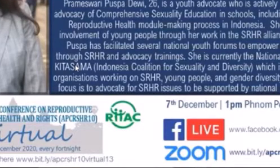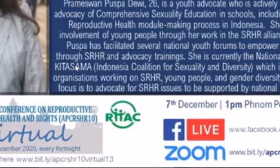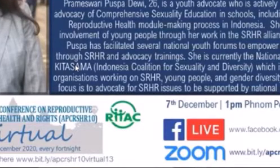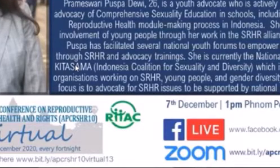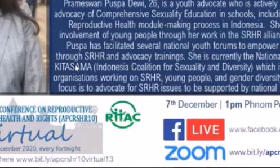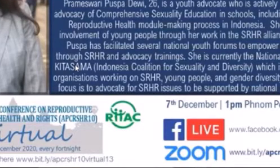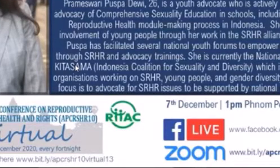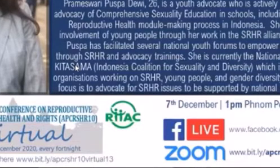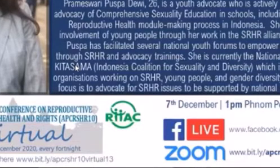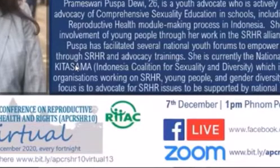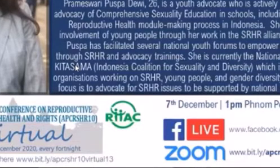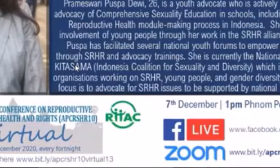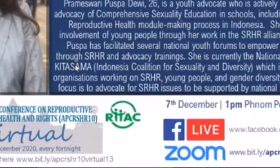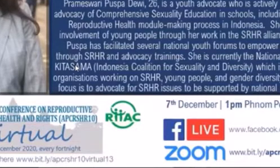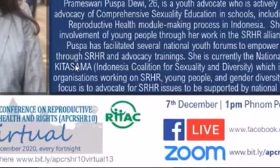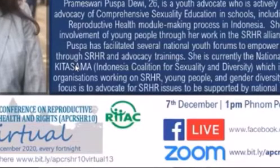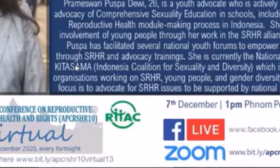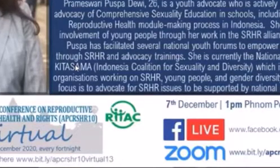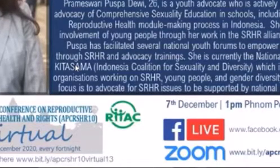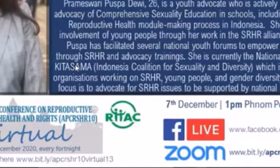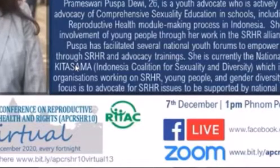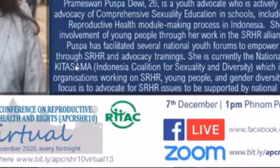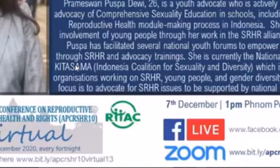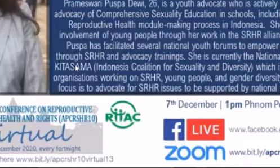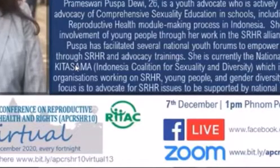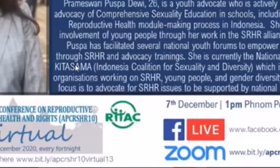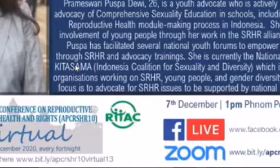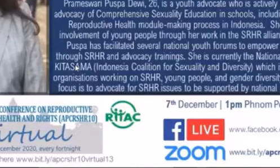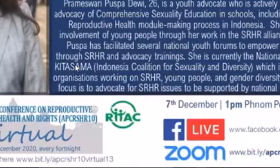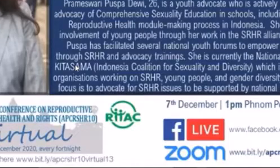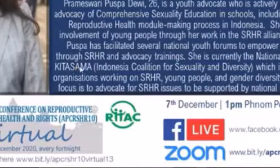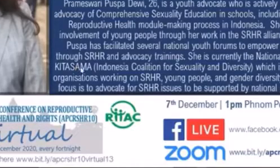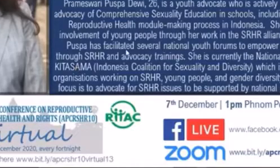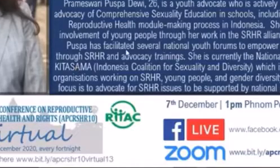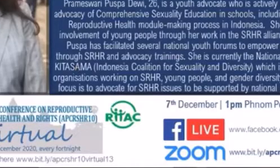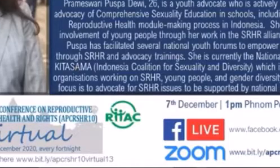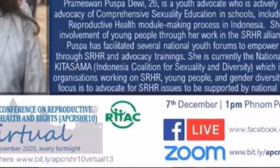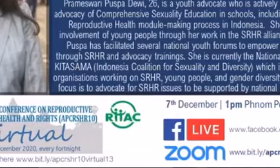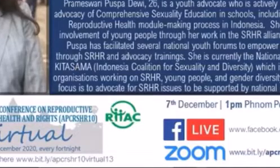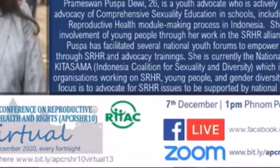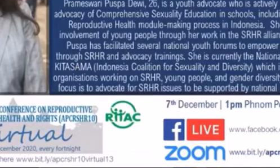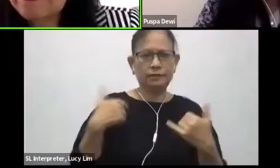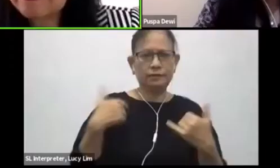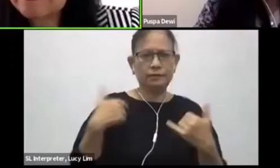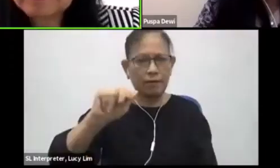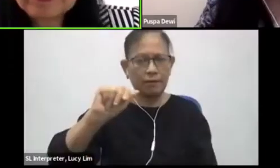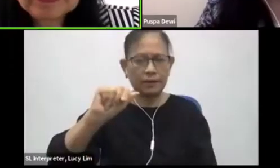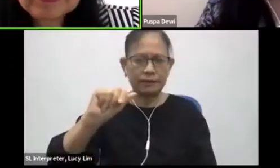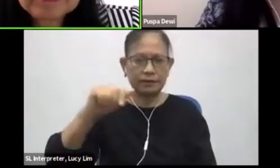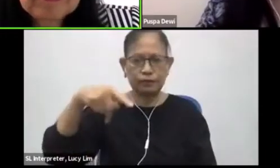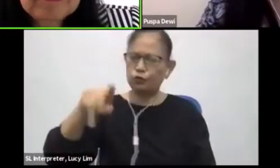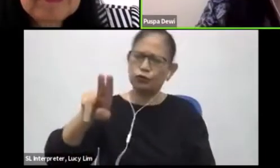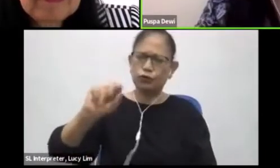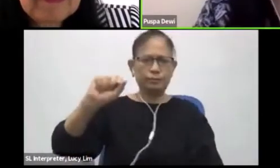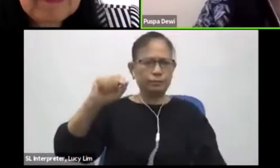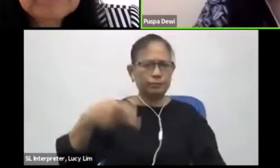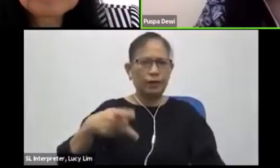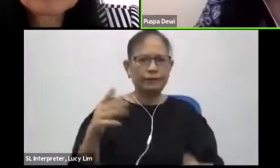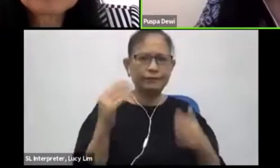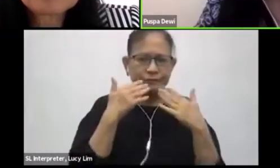the voices of the front line by Ms. Puspa. Over to you, Puspa. You have 3 minutes. Thank